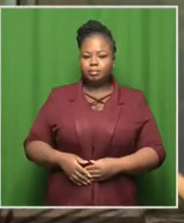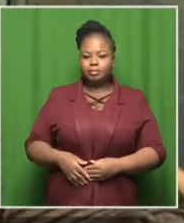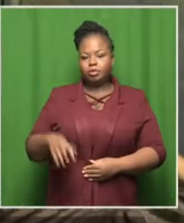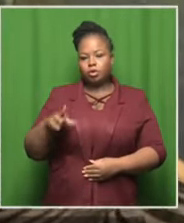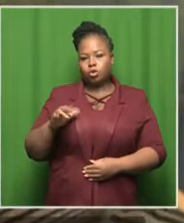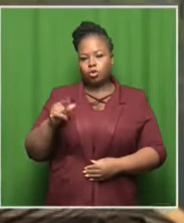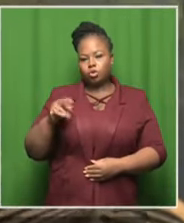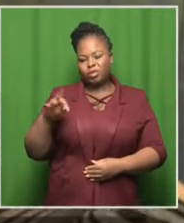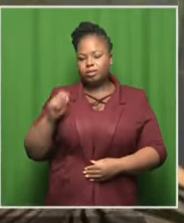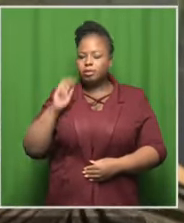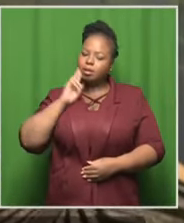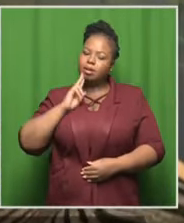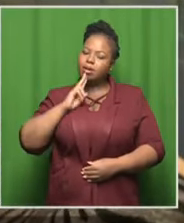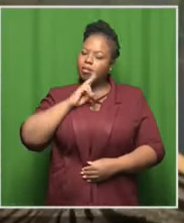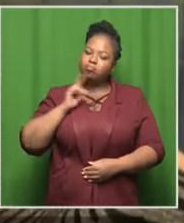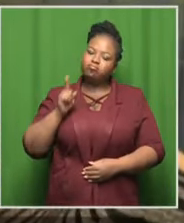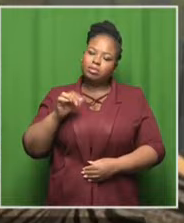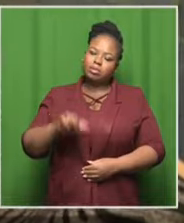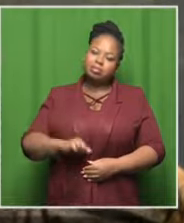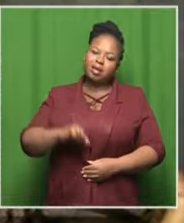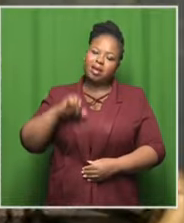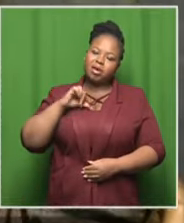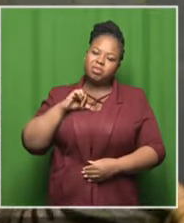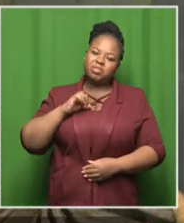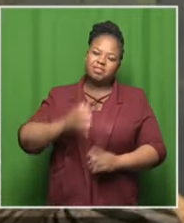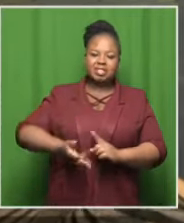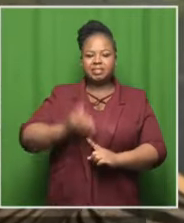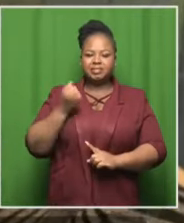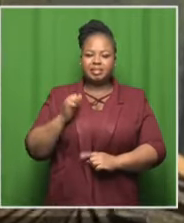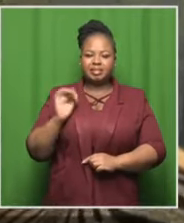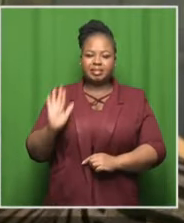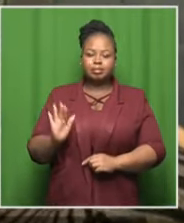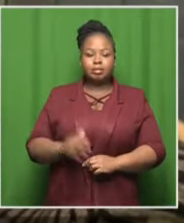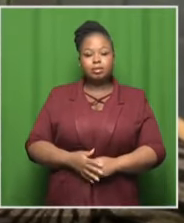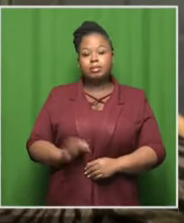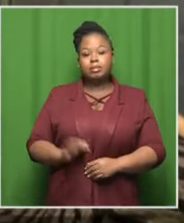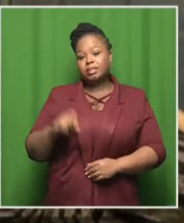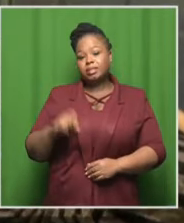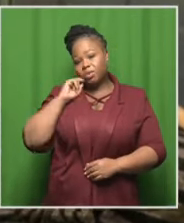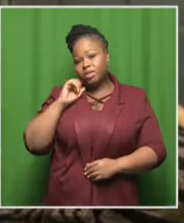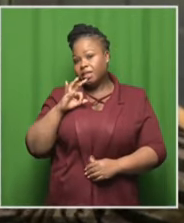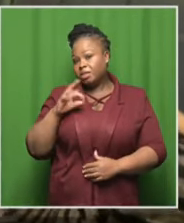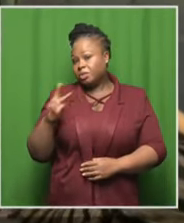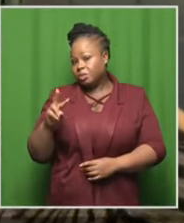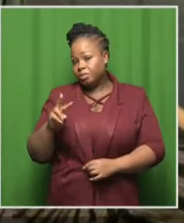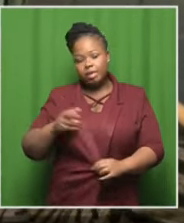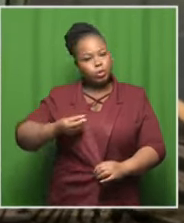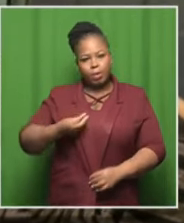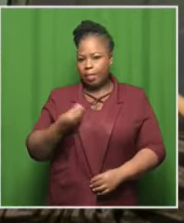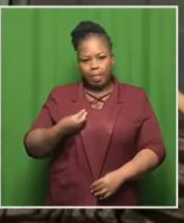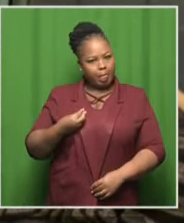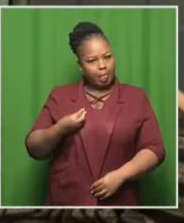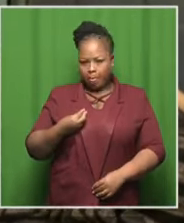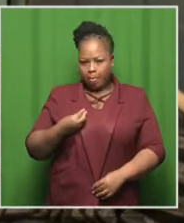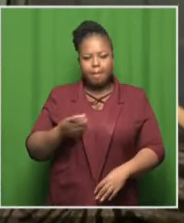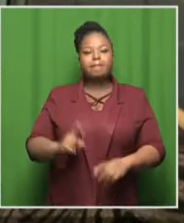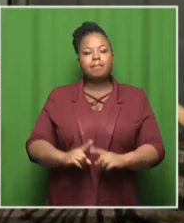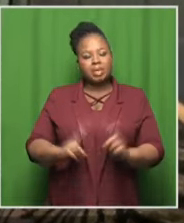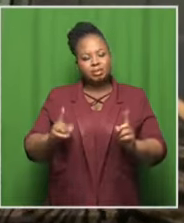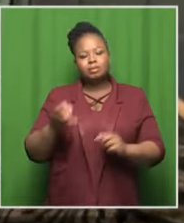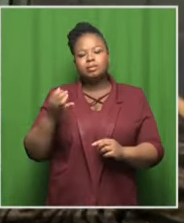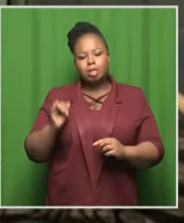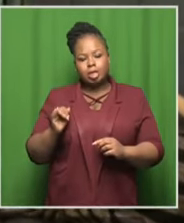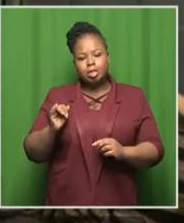Ronwen's uncle, just saying how proud they are of his achievements. And also just saying that even though he's 32, not the youngest footballer out there, but he's